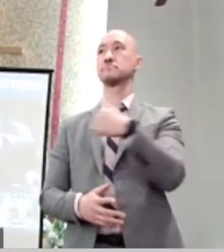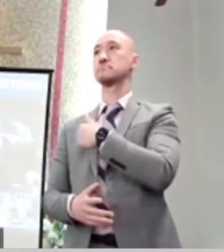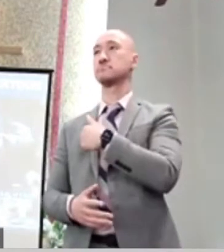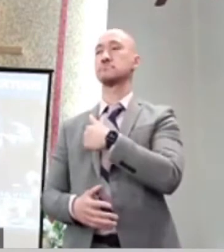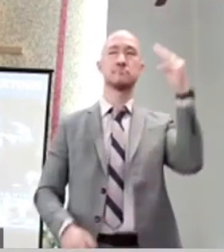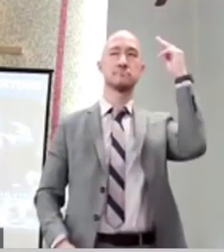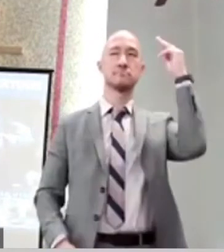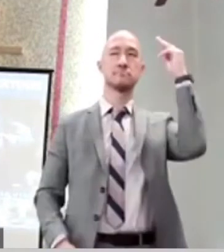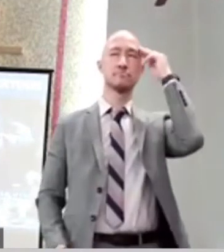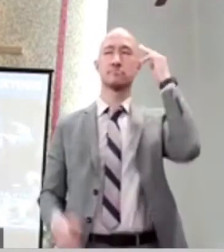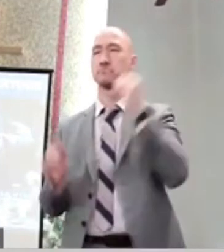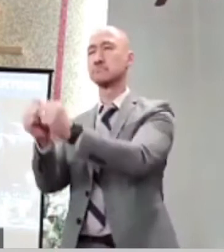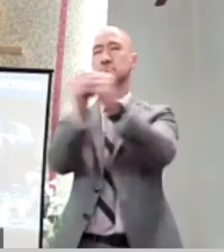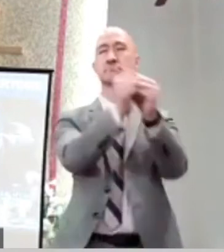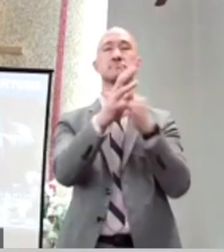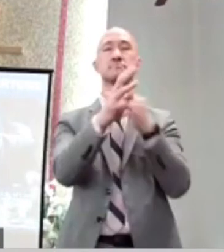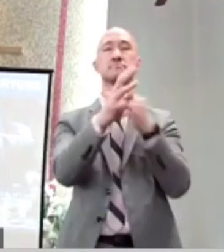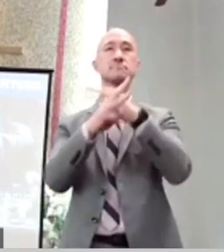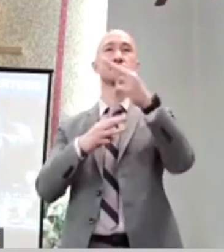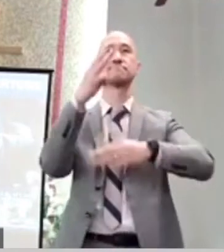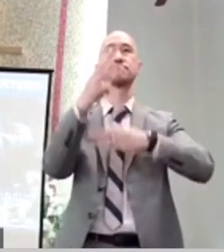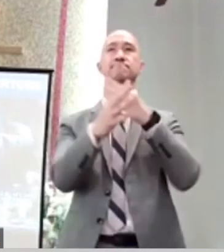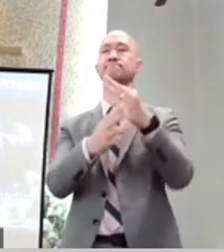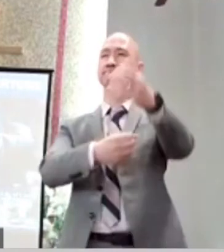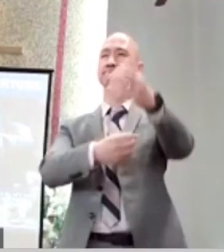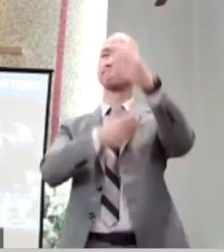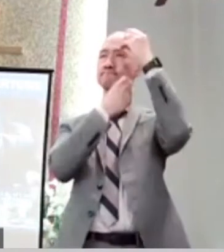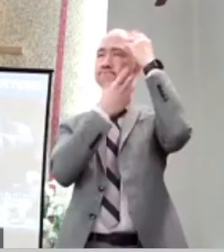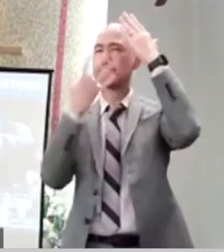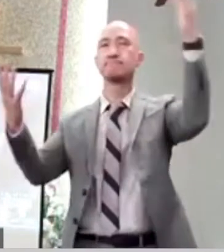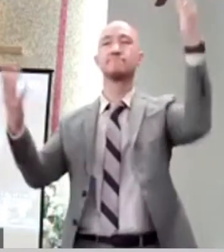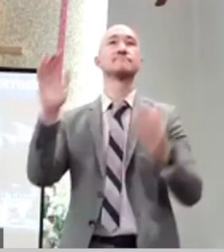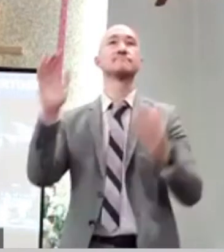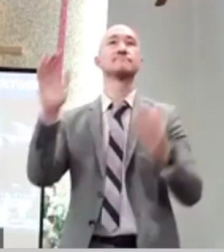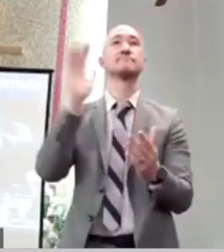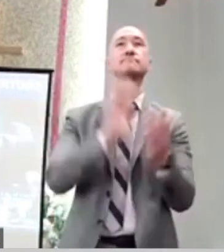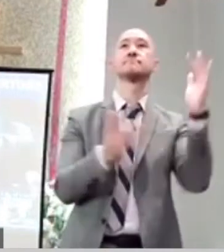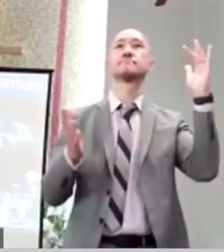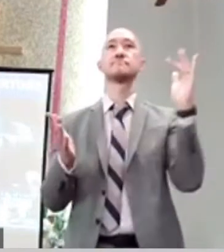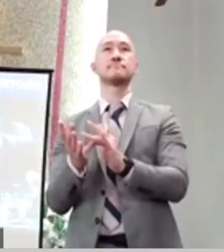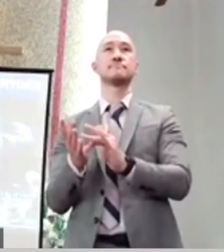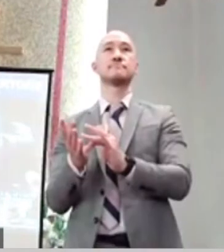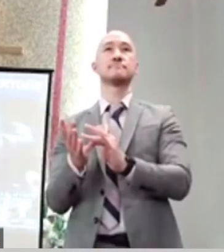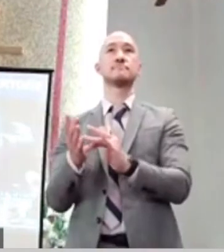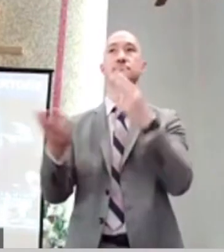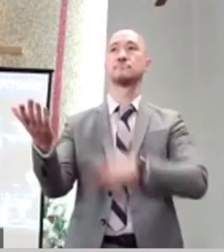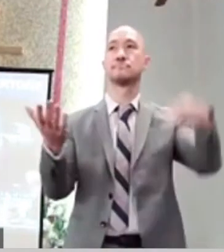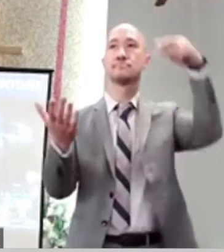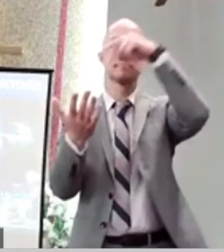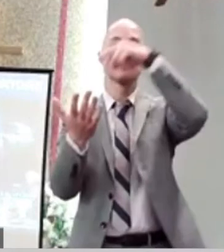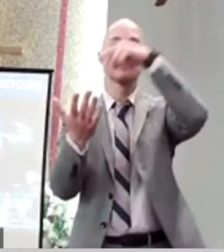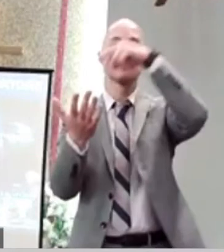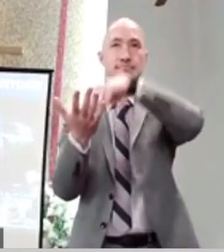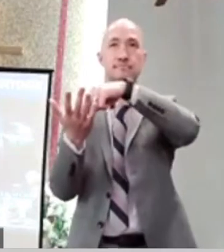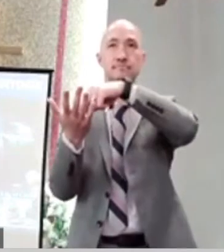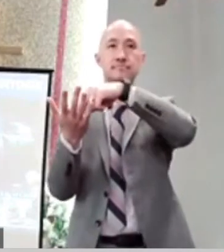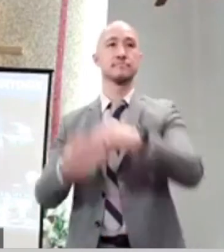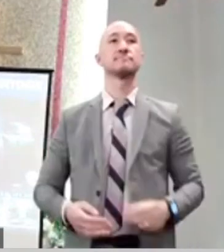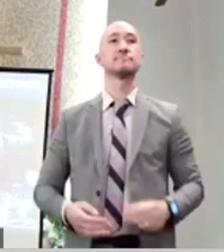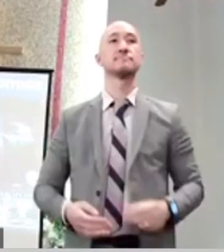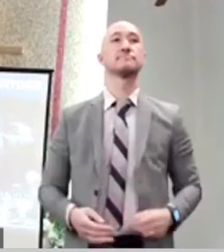and announce and testify to this fact that Jesus was risen from the dead. Today, we're going to go to